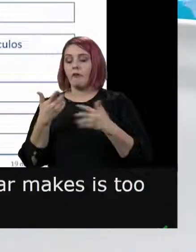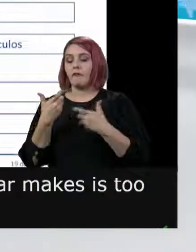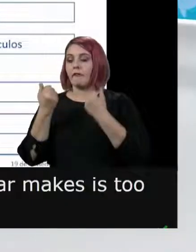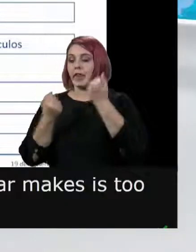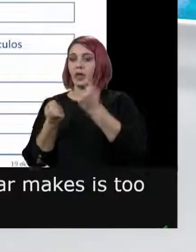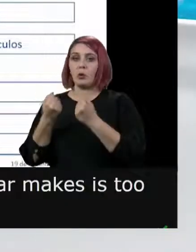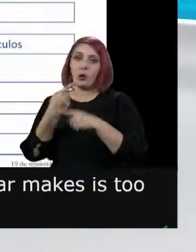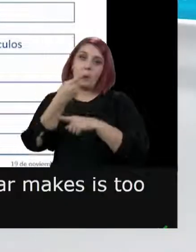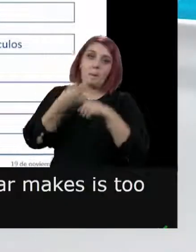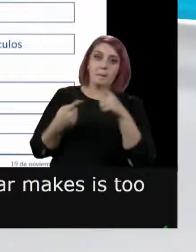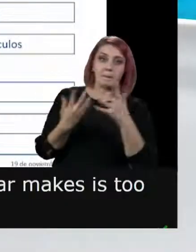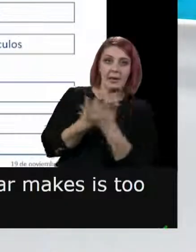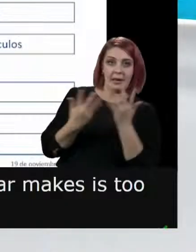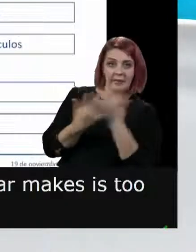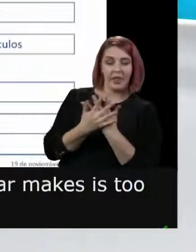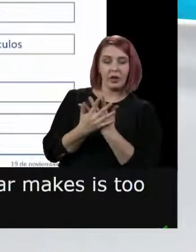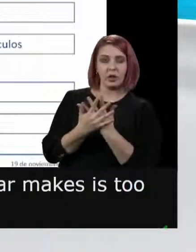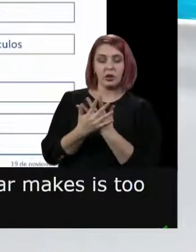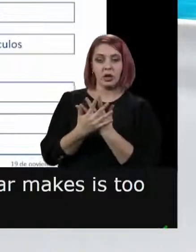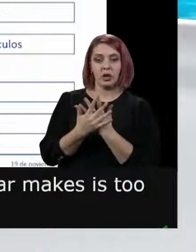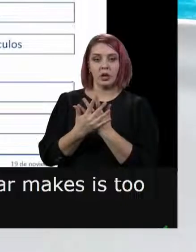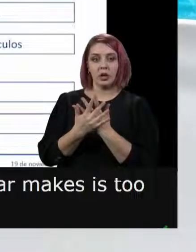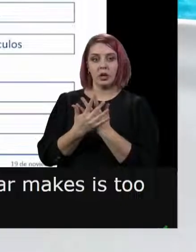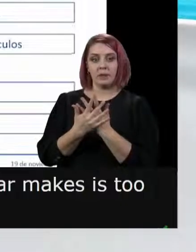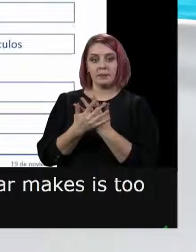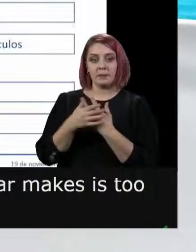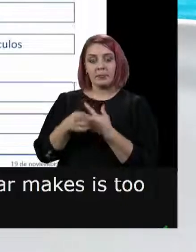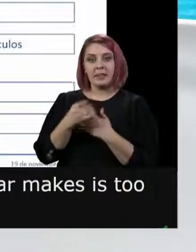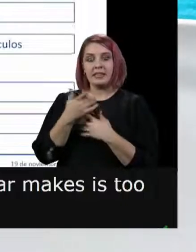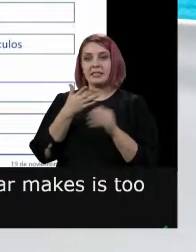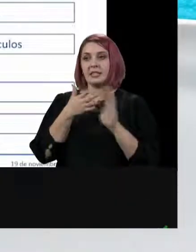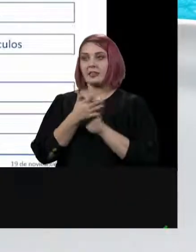In the case of partially electric vehicles,